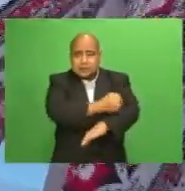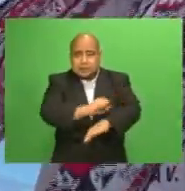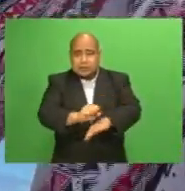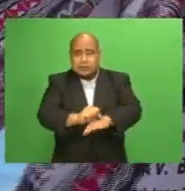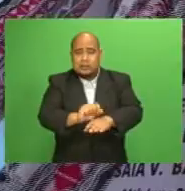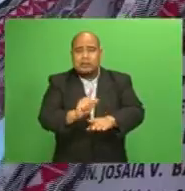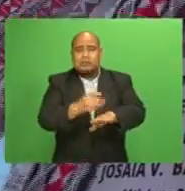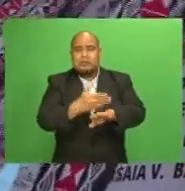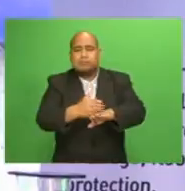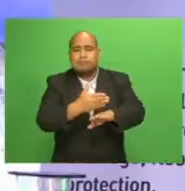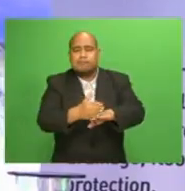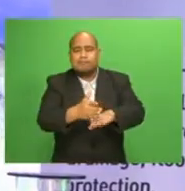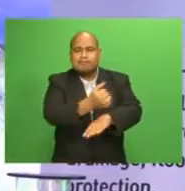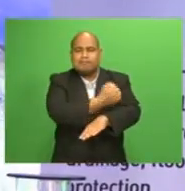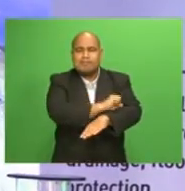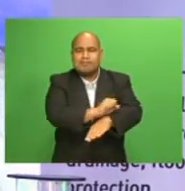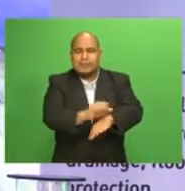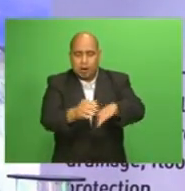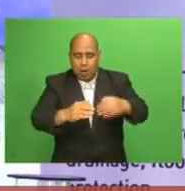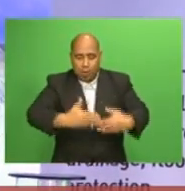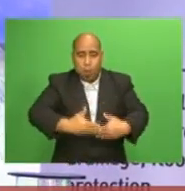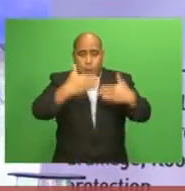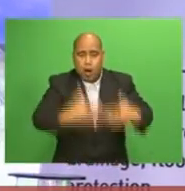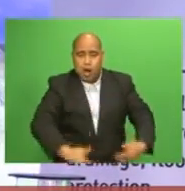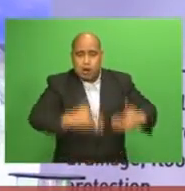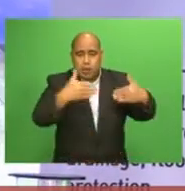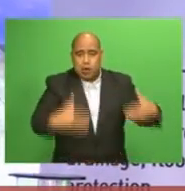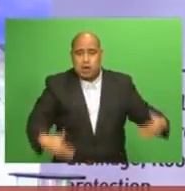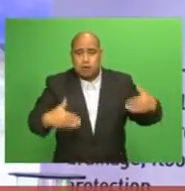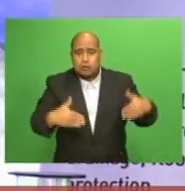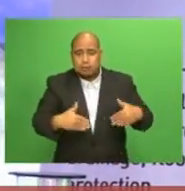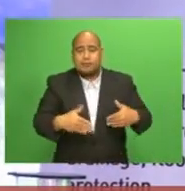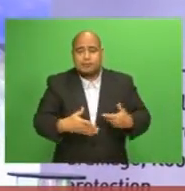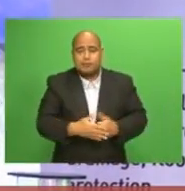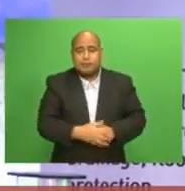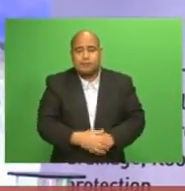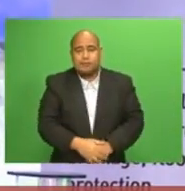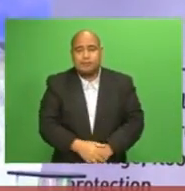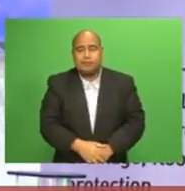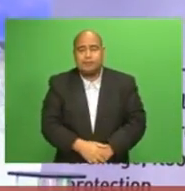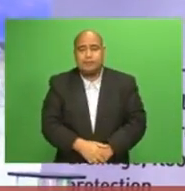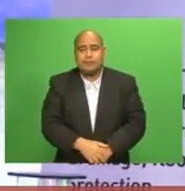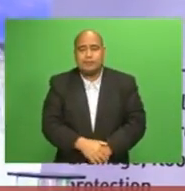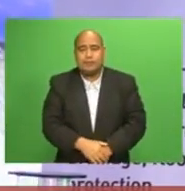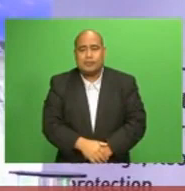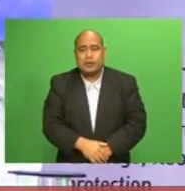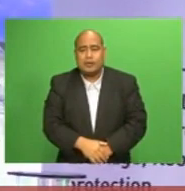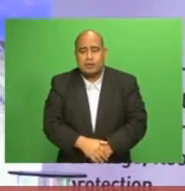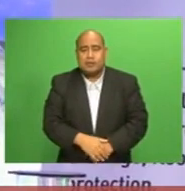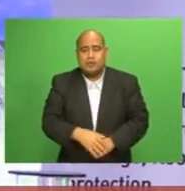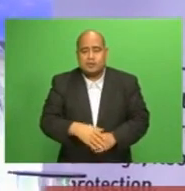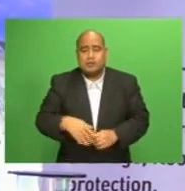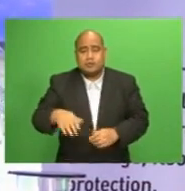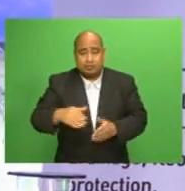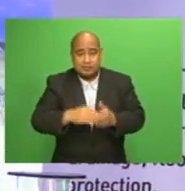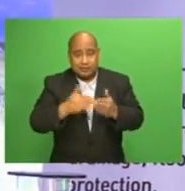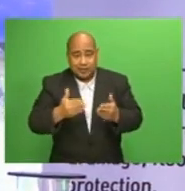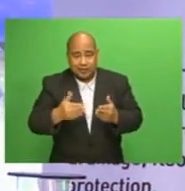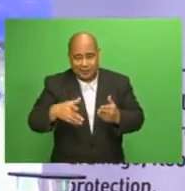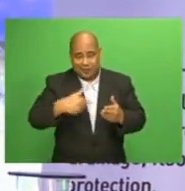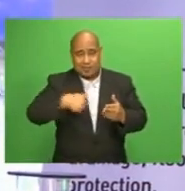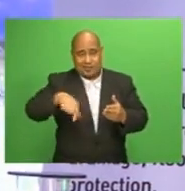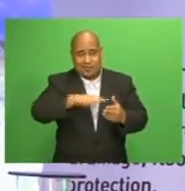commissioned. We worked in integrating our solutions both as an environment-friendly